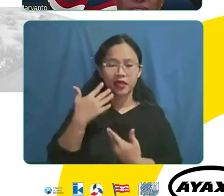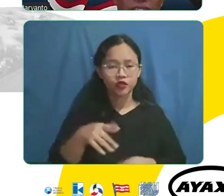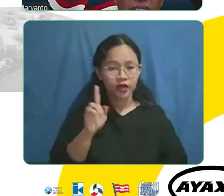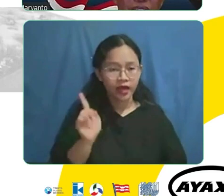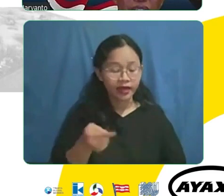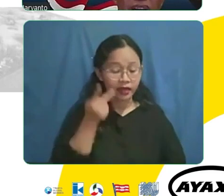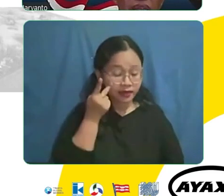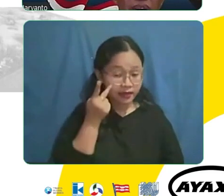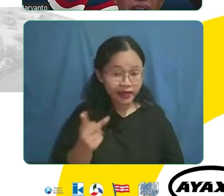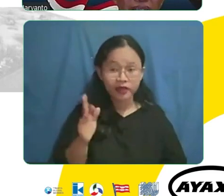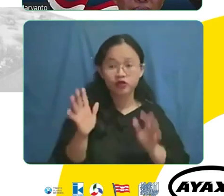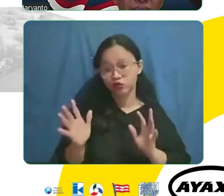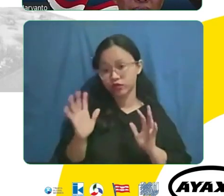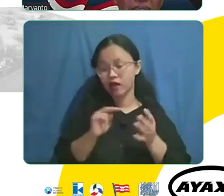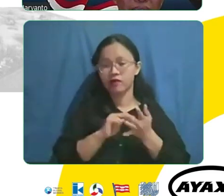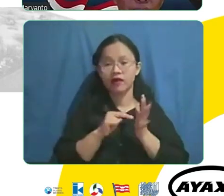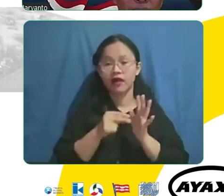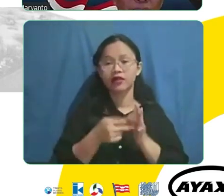also a challenge for us. And